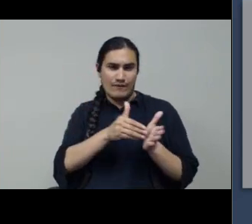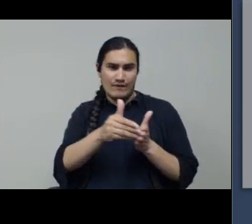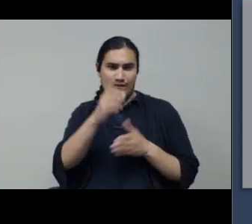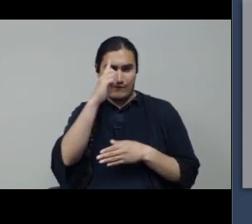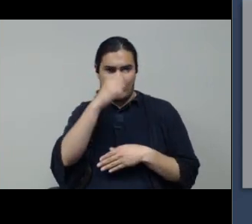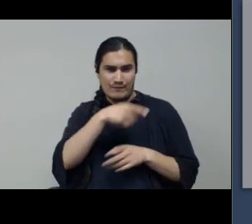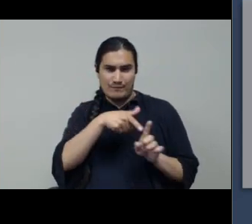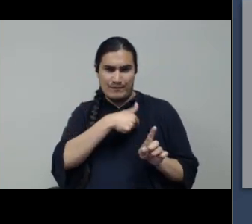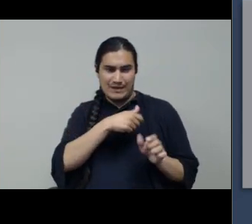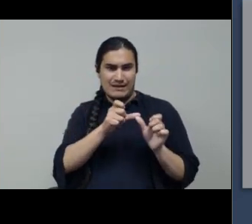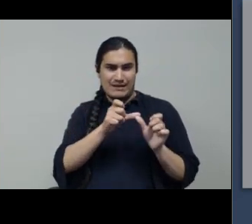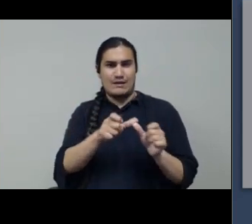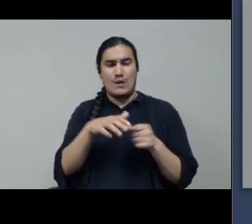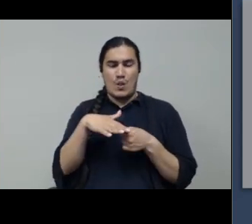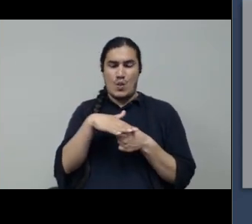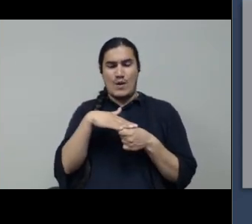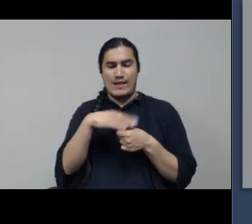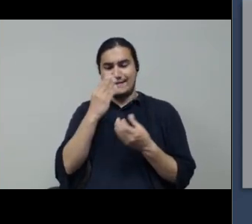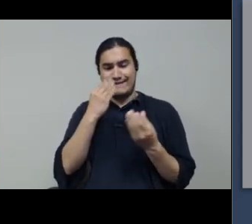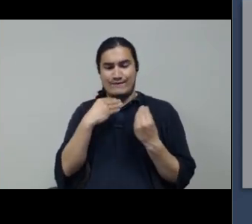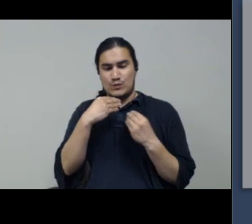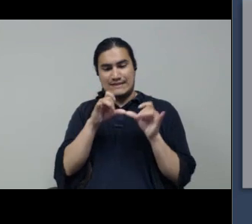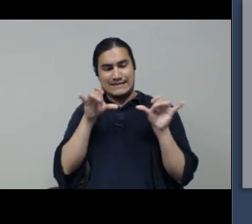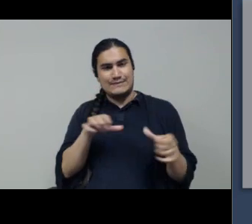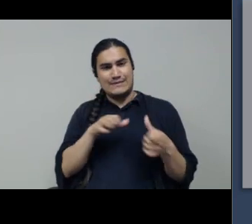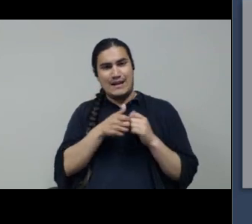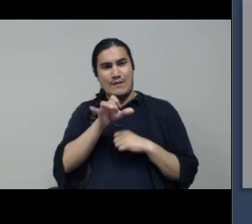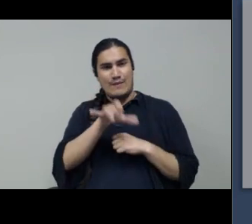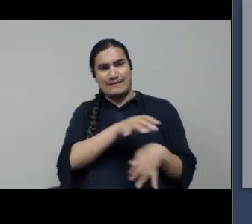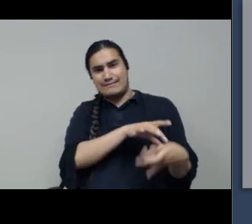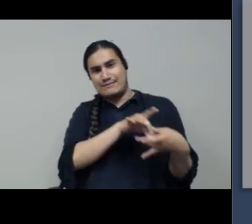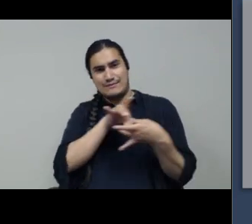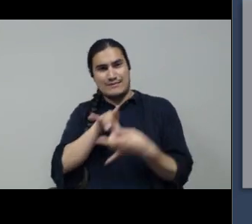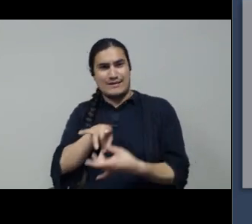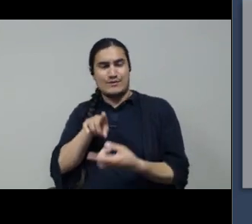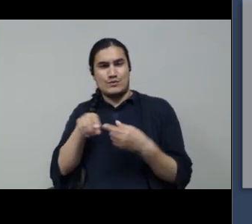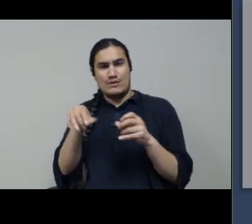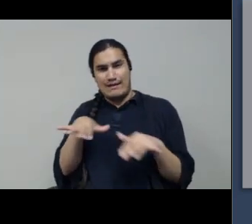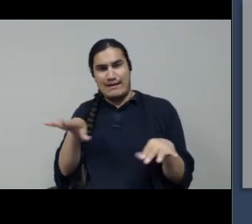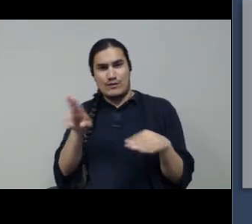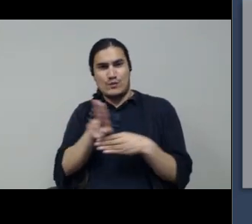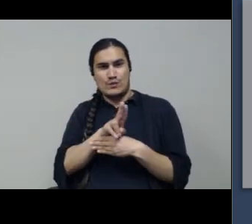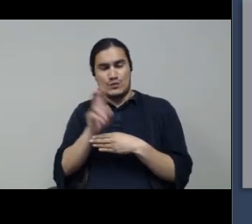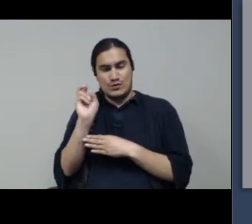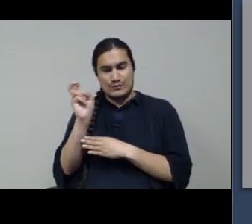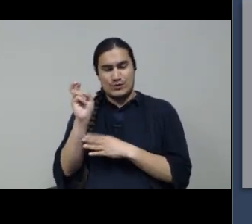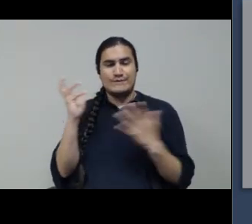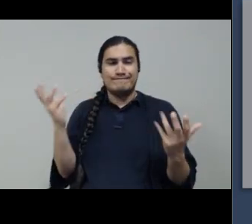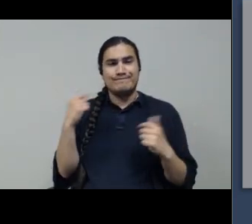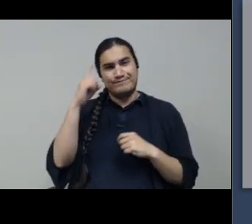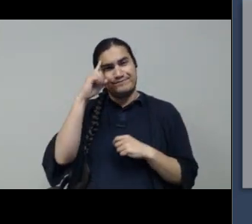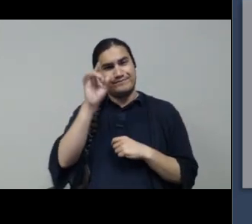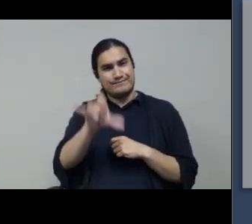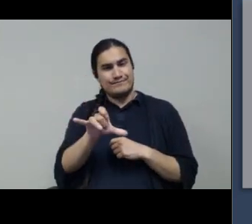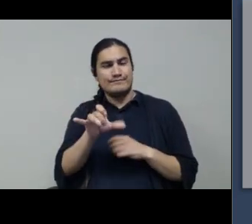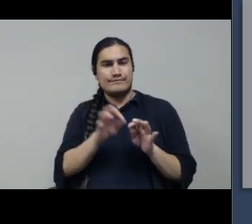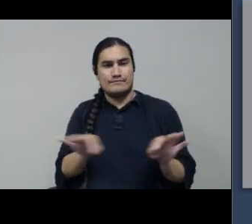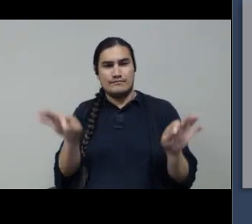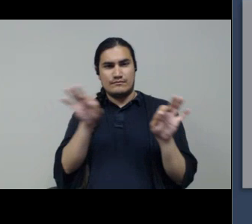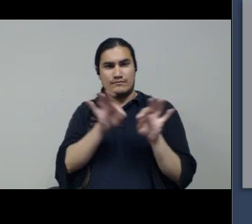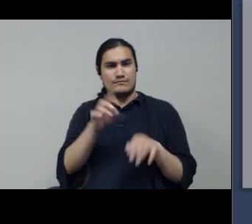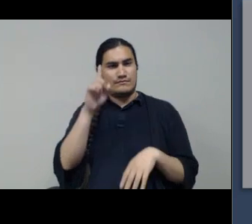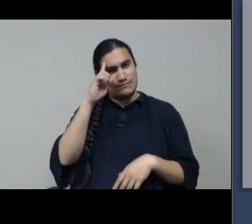forward, localizing food systems and how it's interconnected with land use and transportation. I think it's imperative for us, as